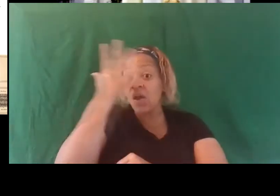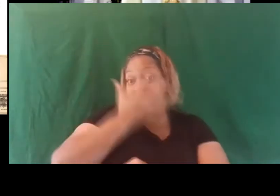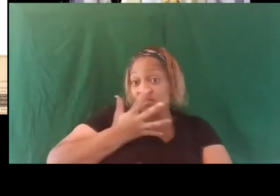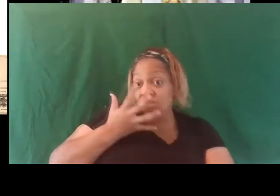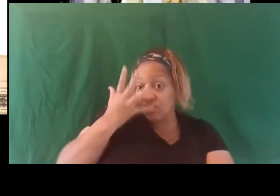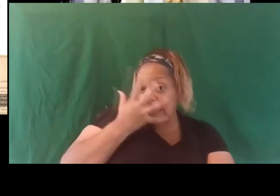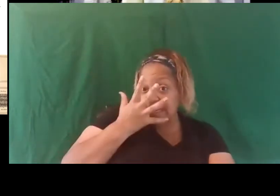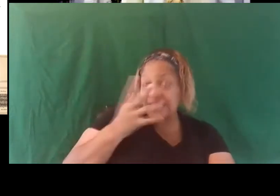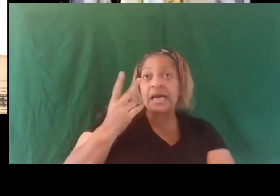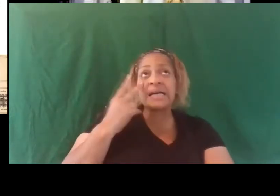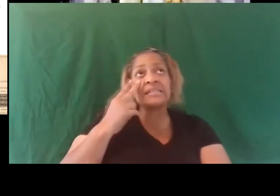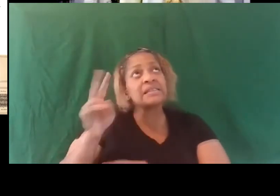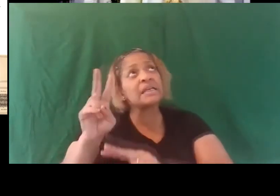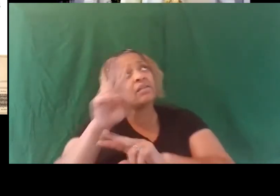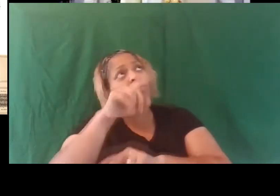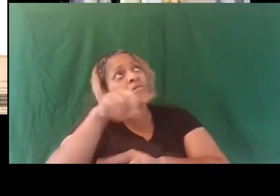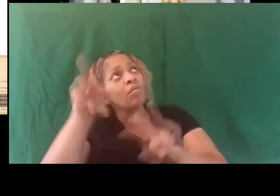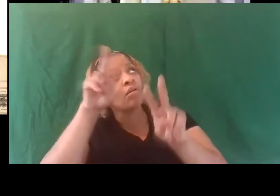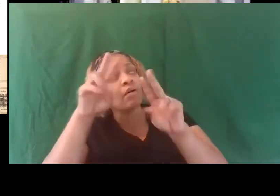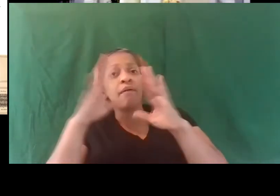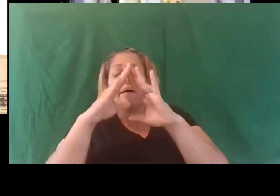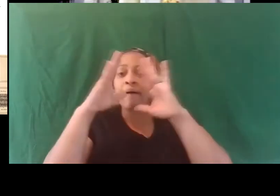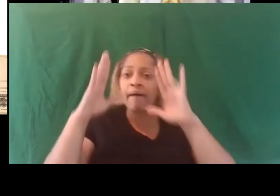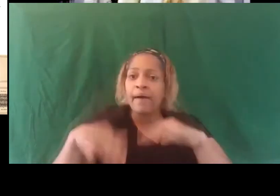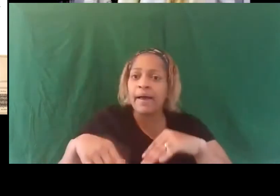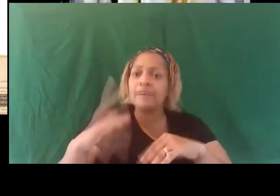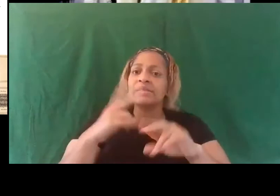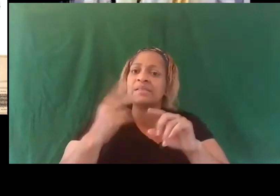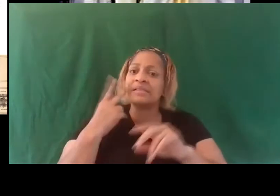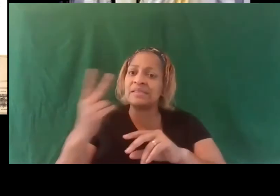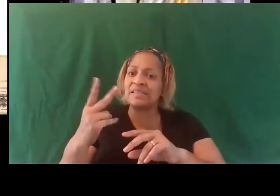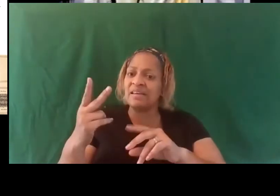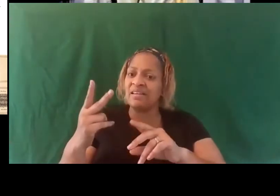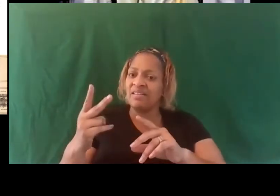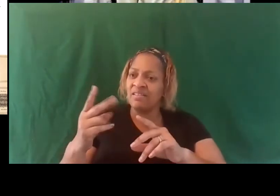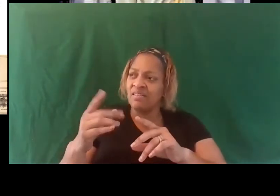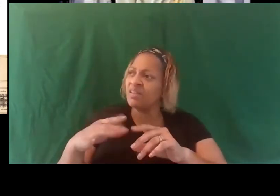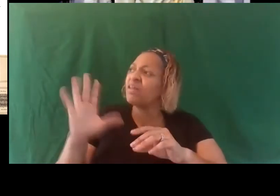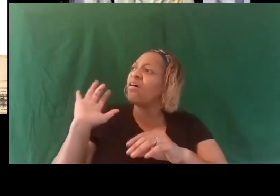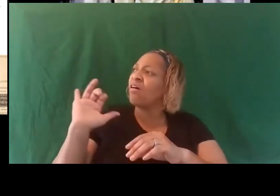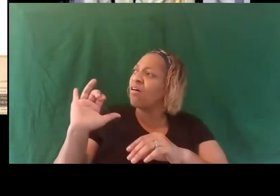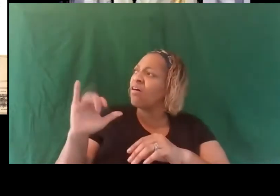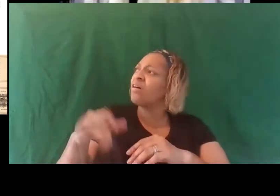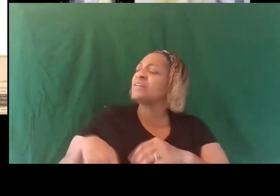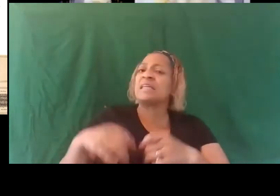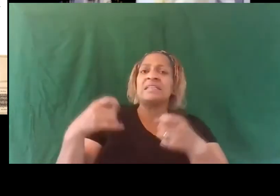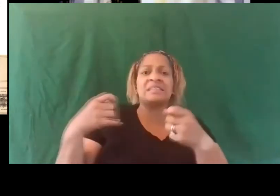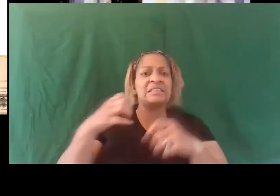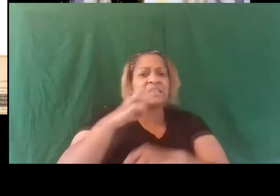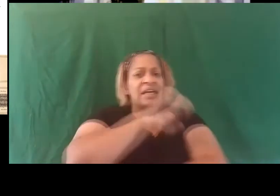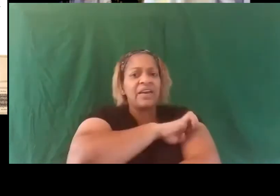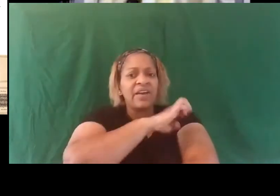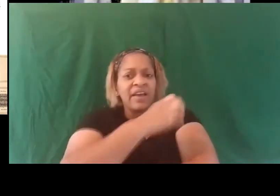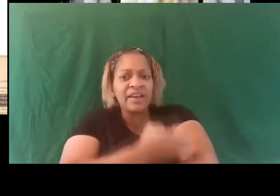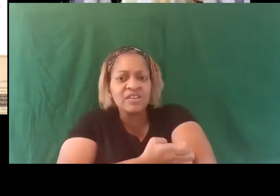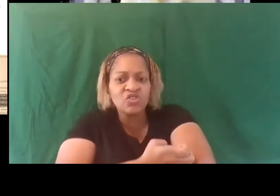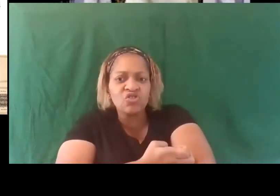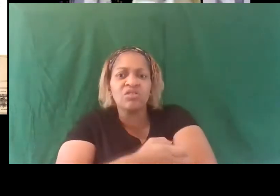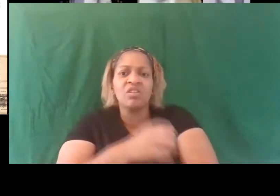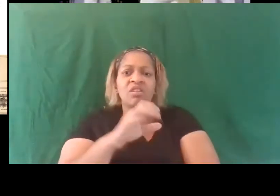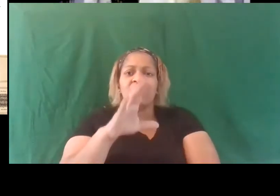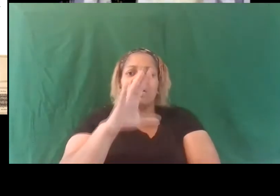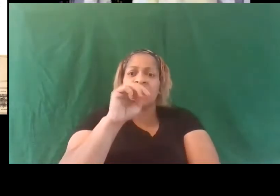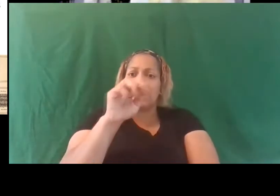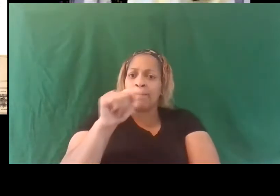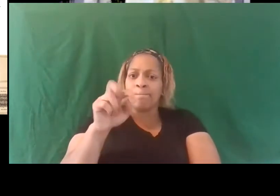illusion, because that's not really what that is. So it's a matter of energy that become. Okay, so at